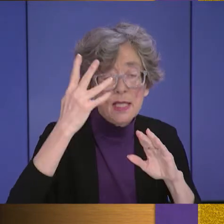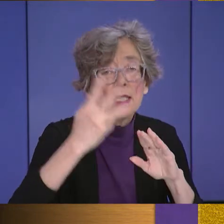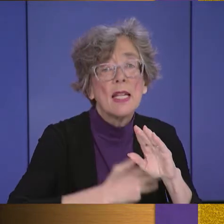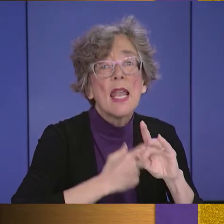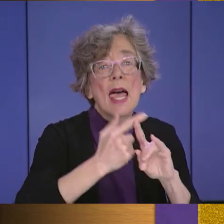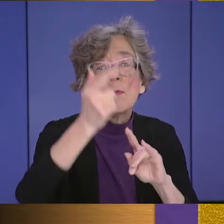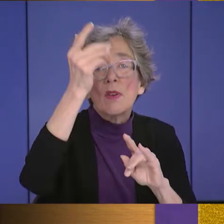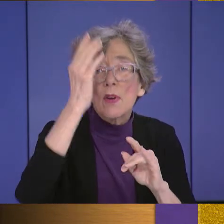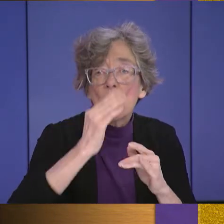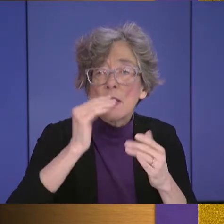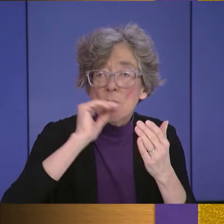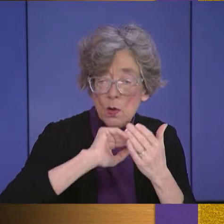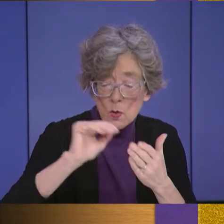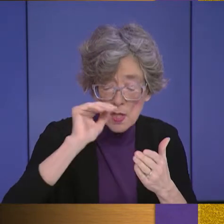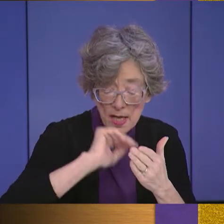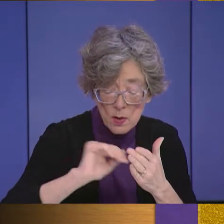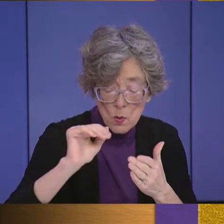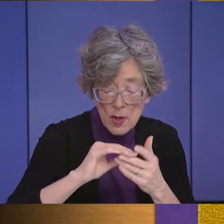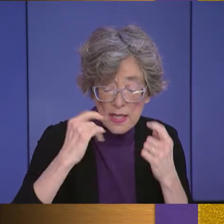Lamb of God, you take away the sins of the world. Have mercy on us.